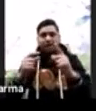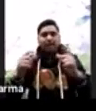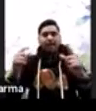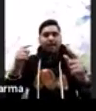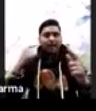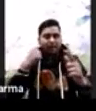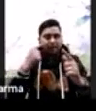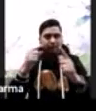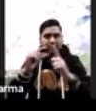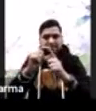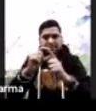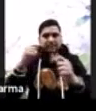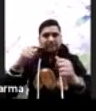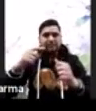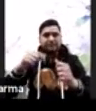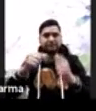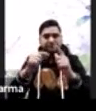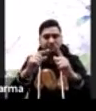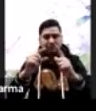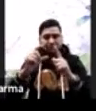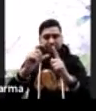India.